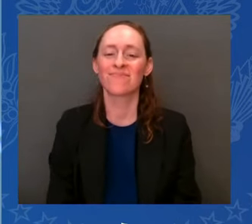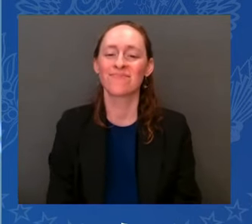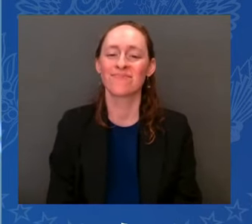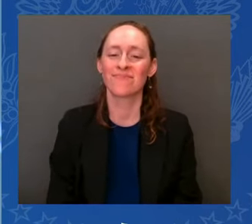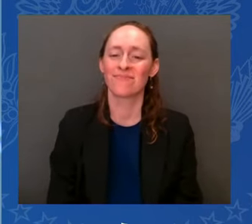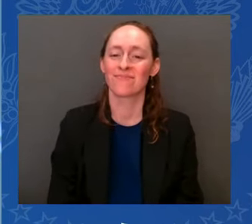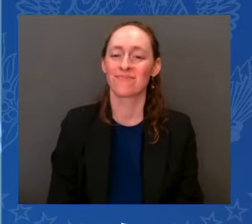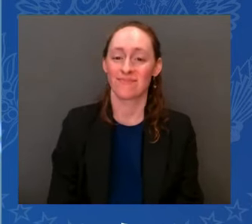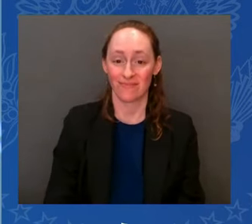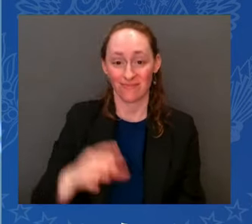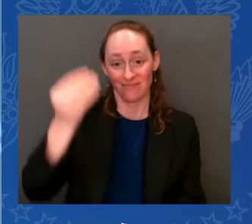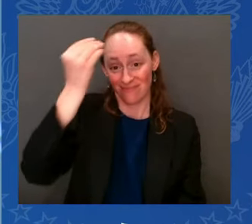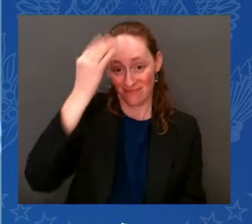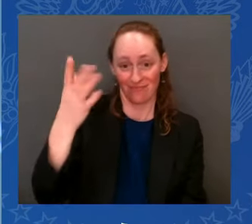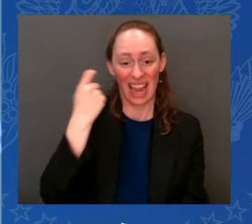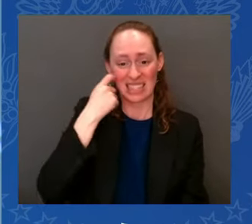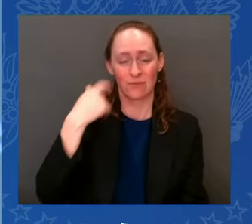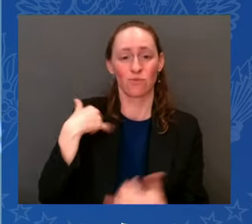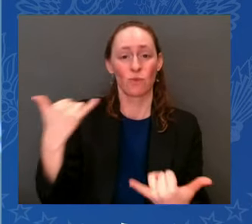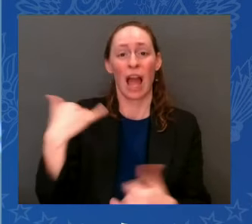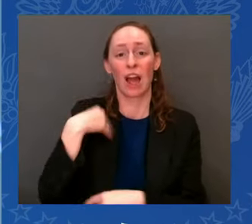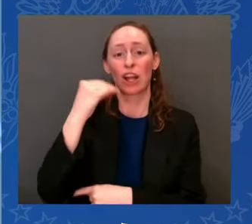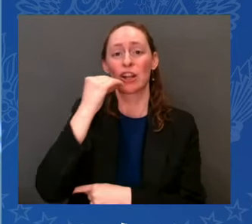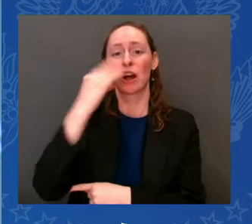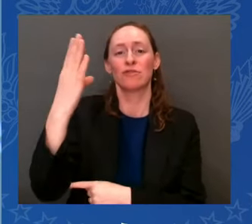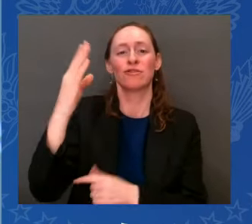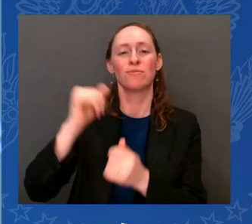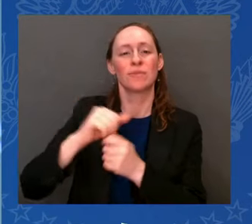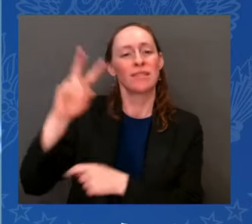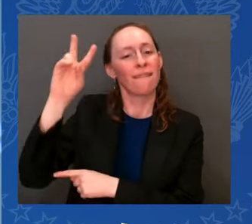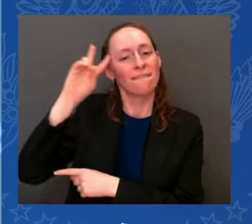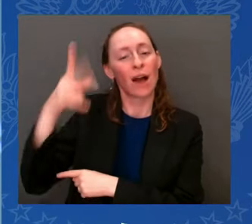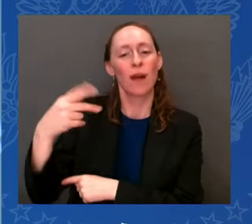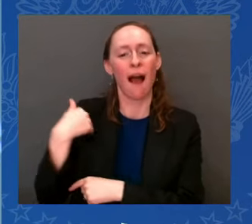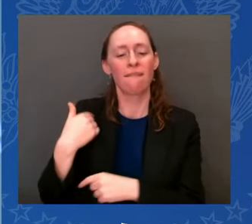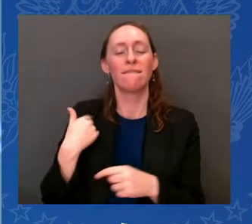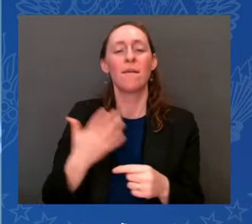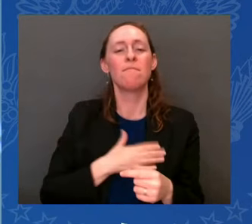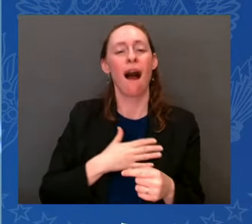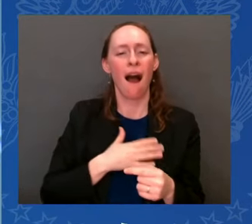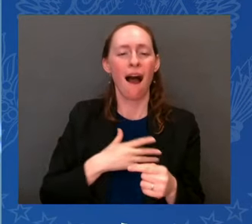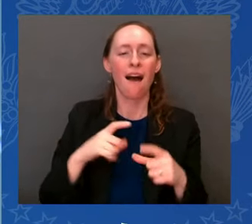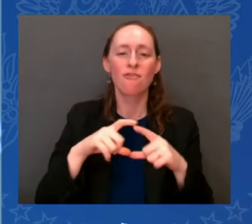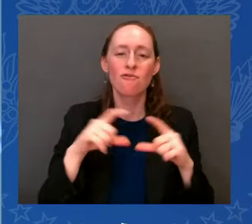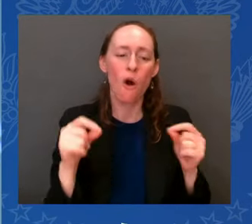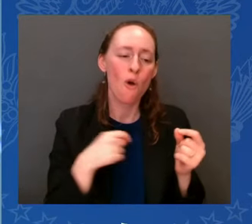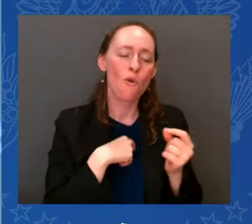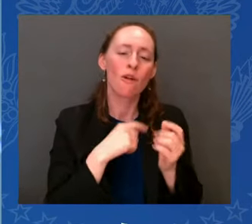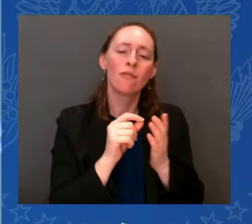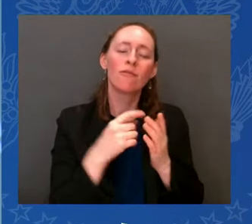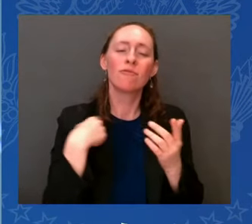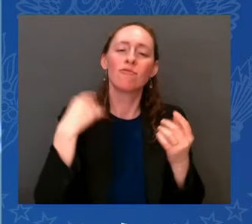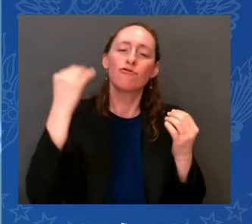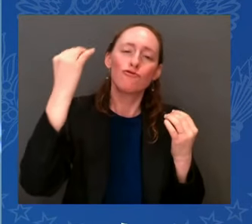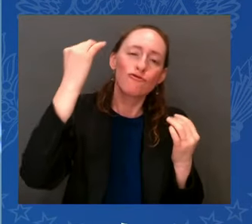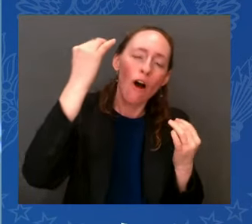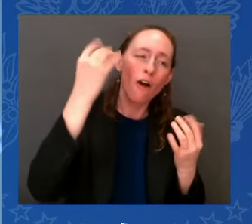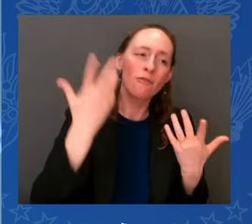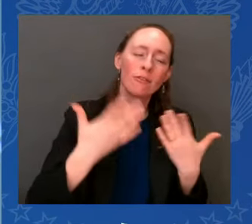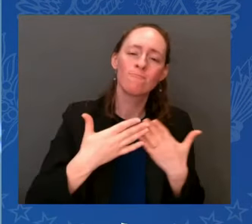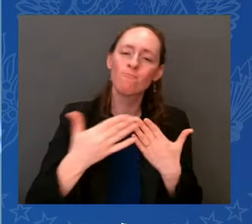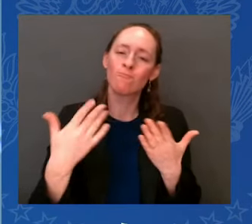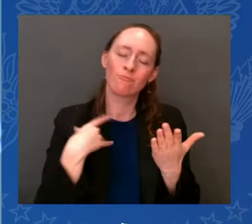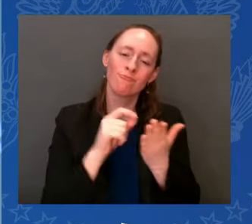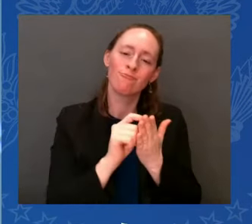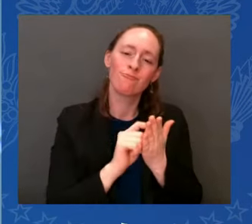and I keep little note cards about what I think we have to do. And I said, We have to pass legislation on